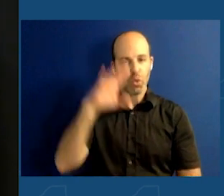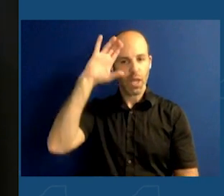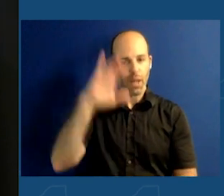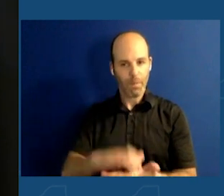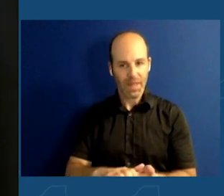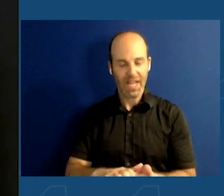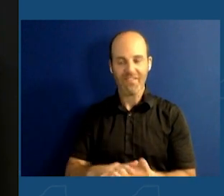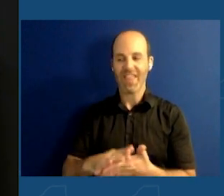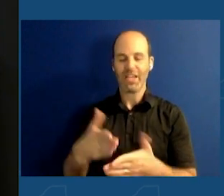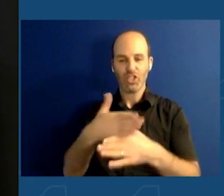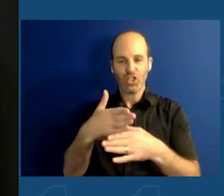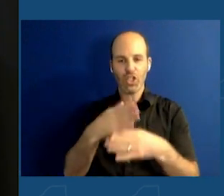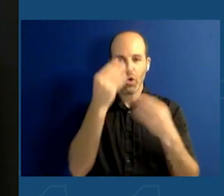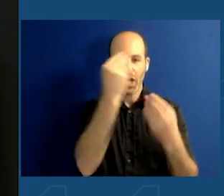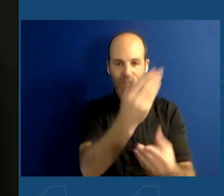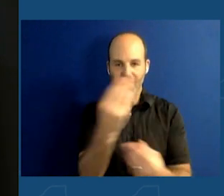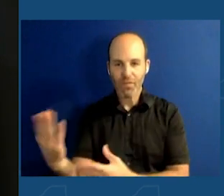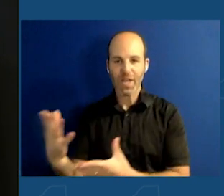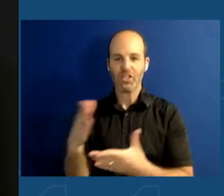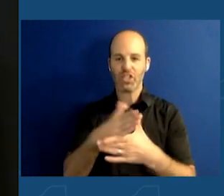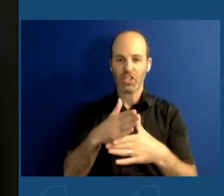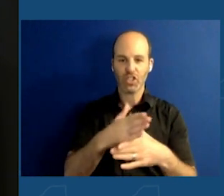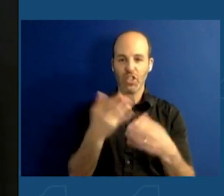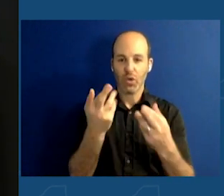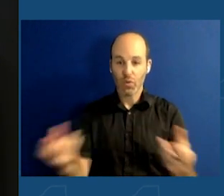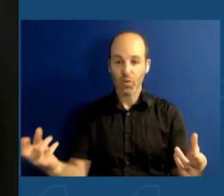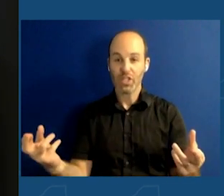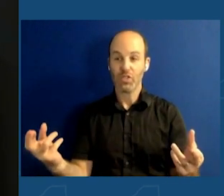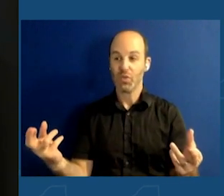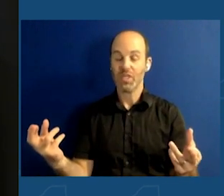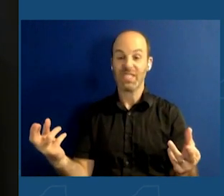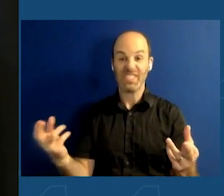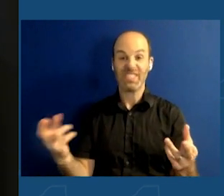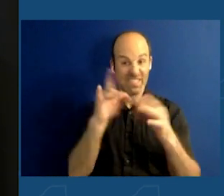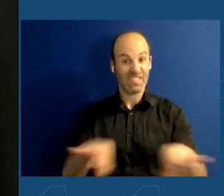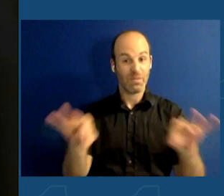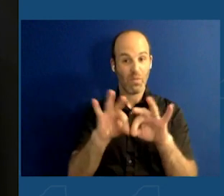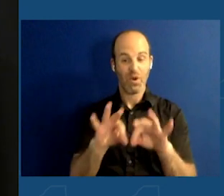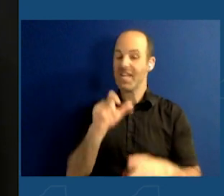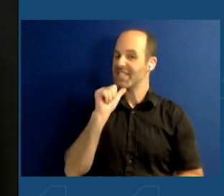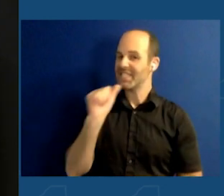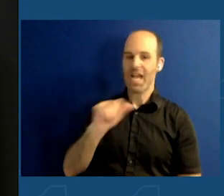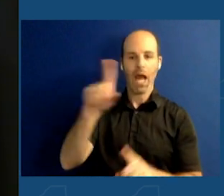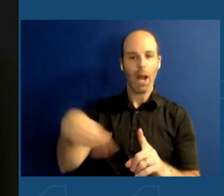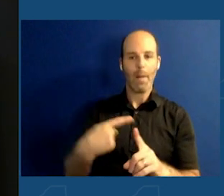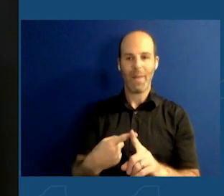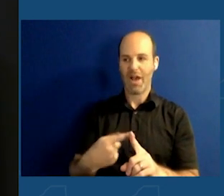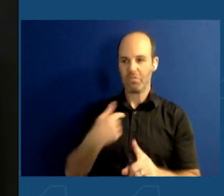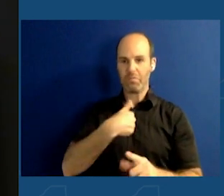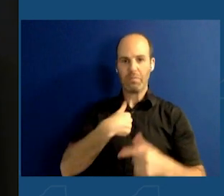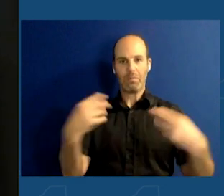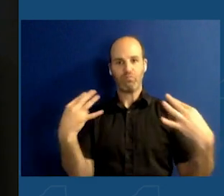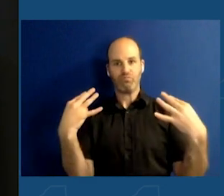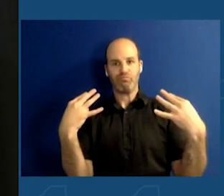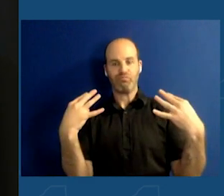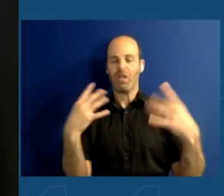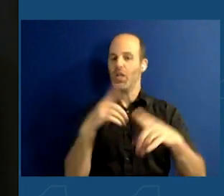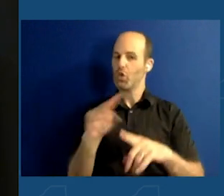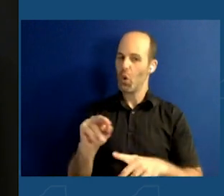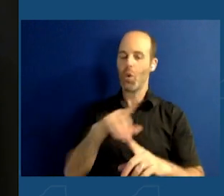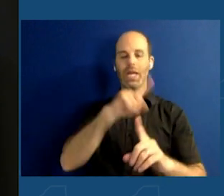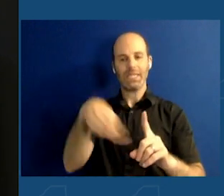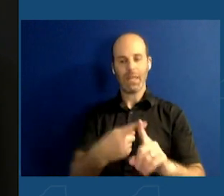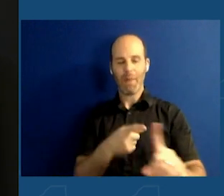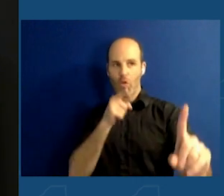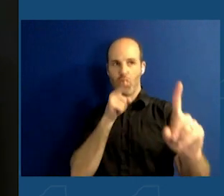together, and it's not about getting credit, it's about getting the job done, that we're really making a difference. So I want to thank my partner right here in the city of